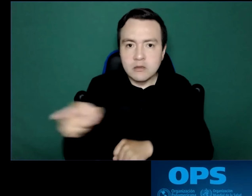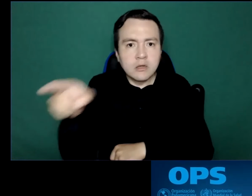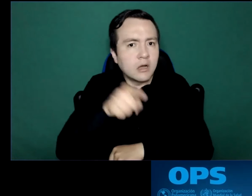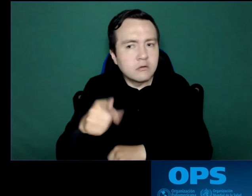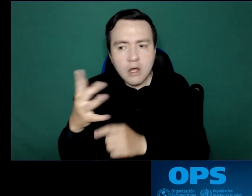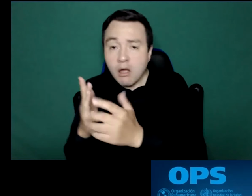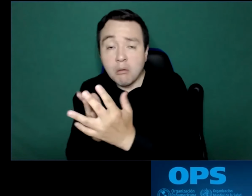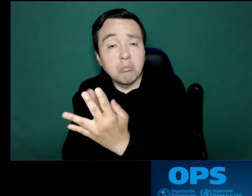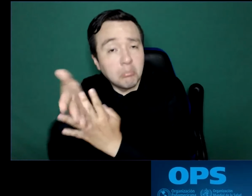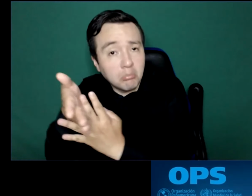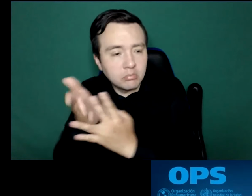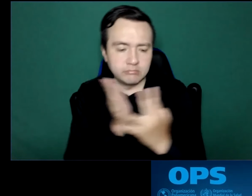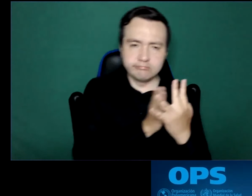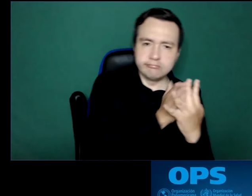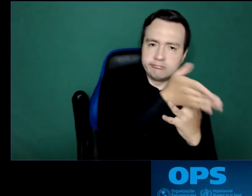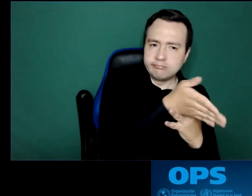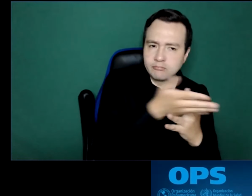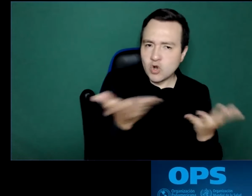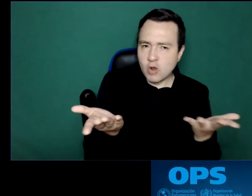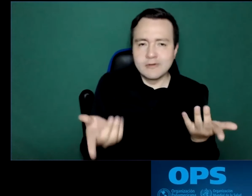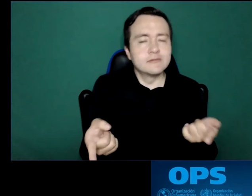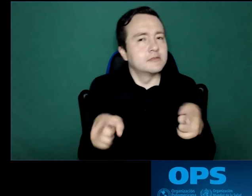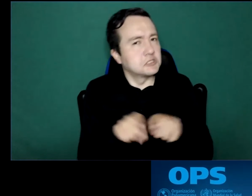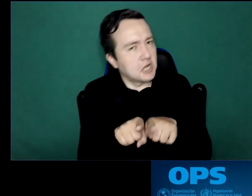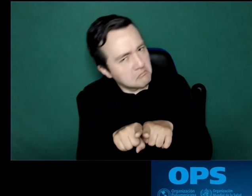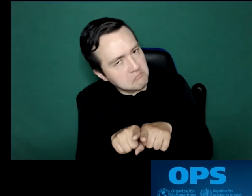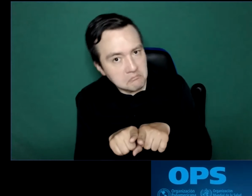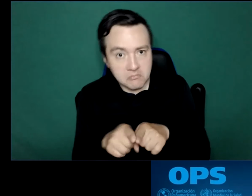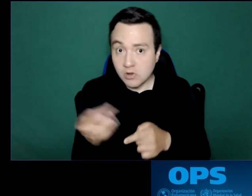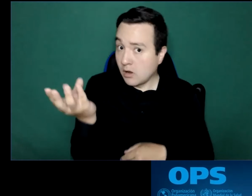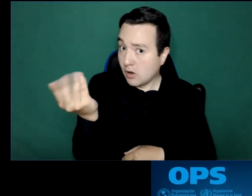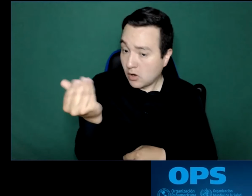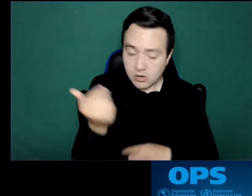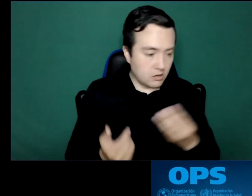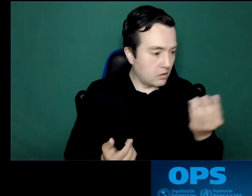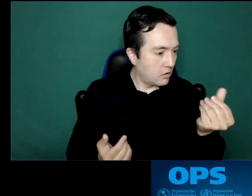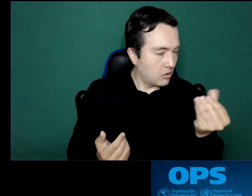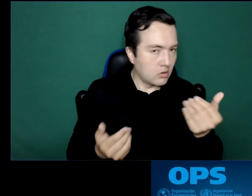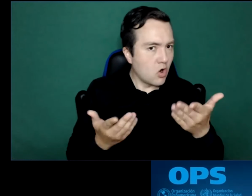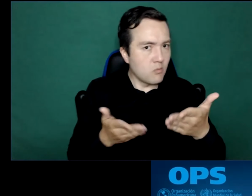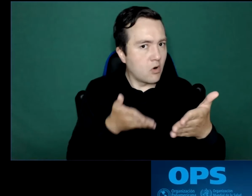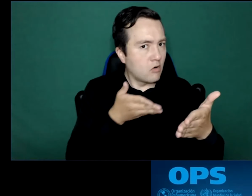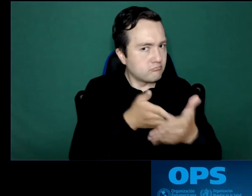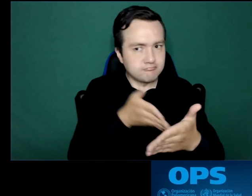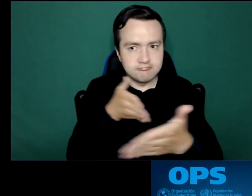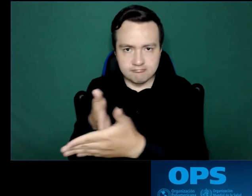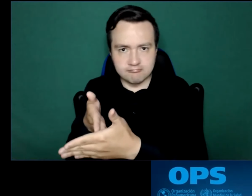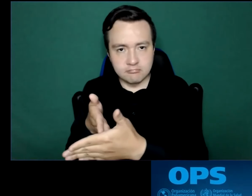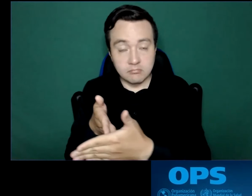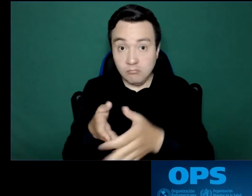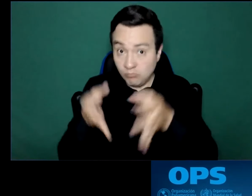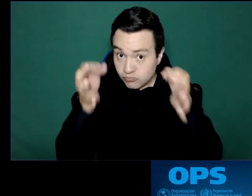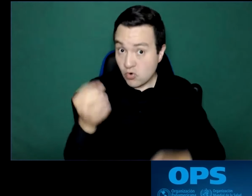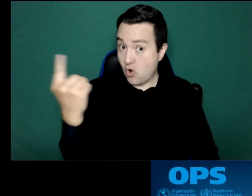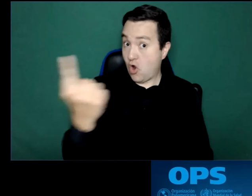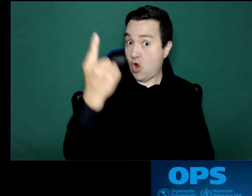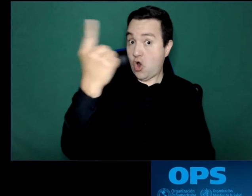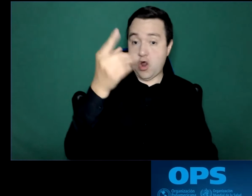financial barrier is, if not the principal barrier, one of the principal barriers to access healthcare